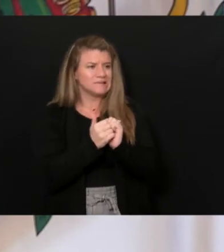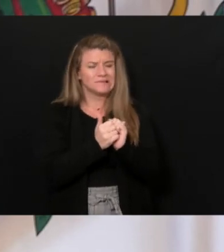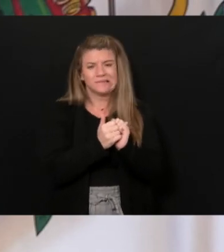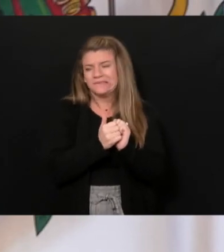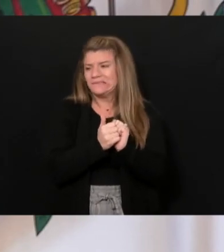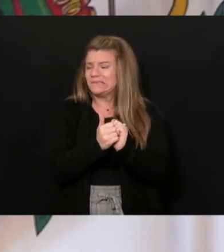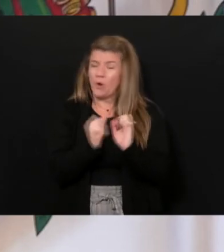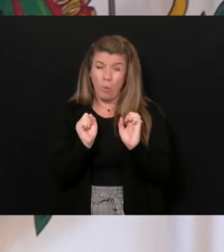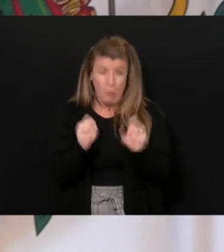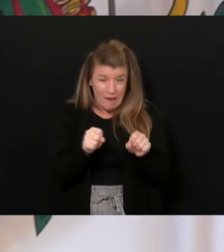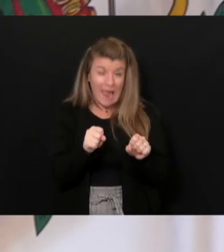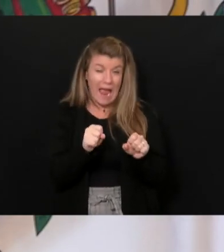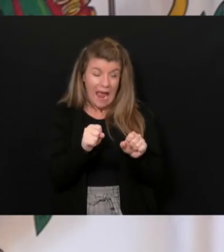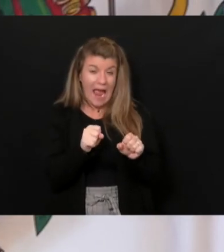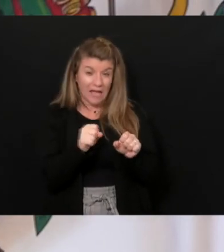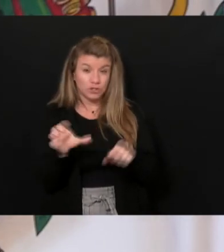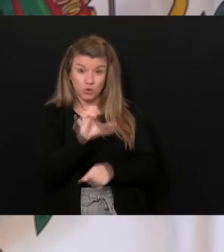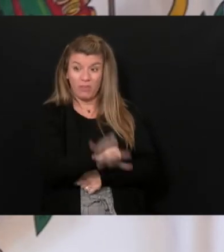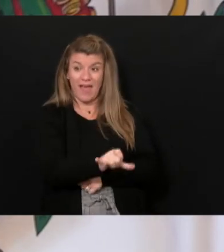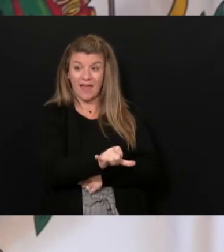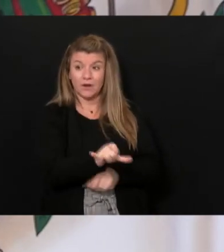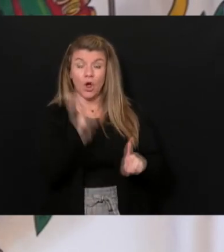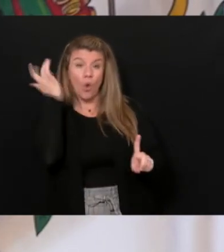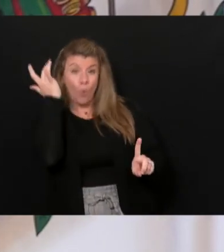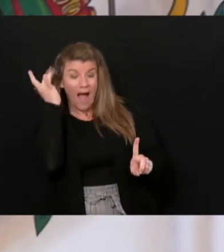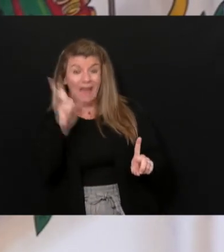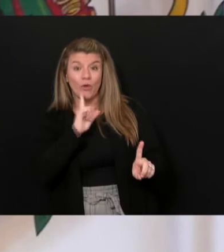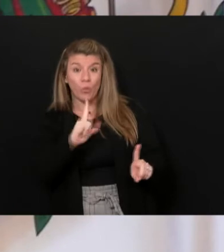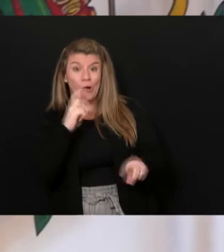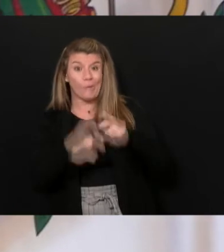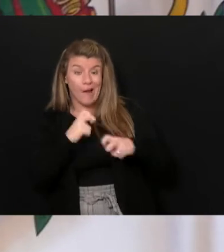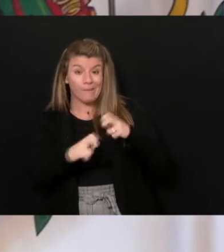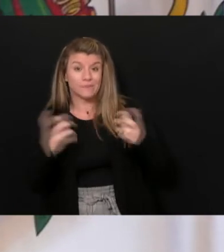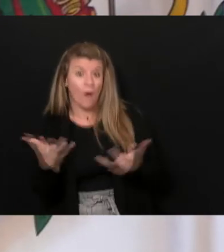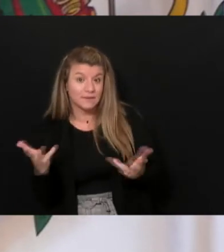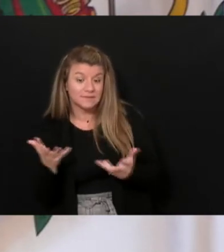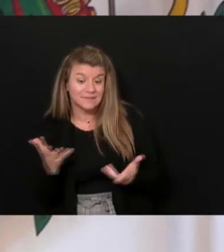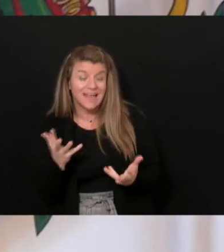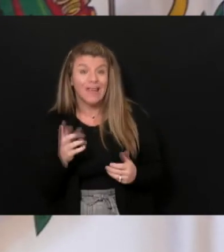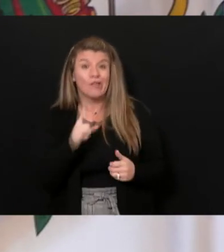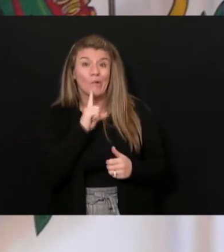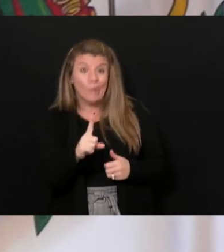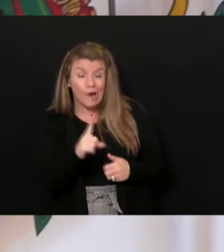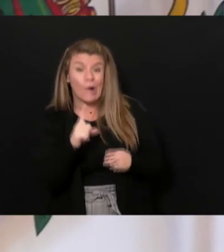do this, because here's a real problem. A real problem is just this.